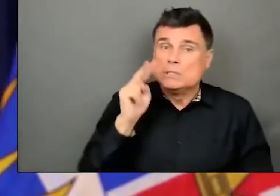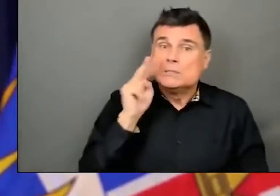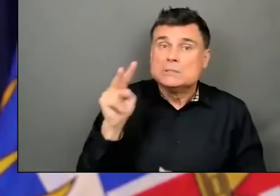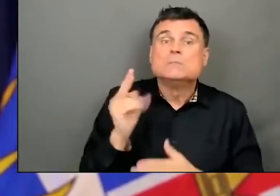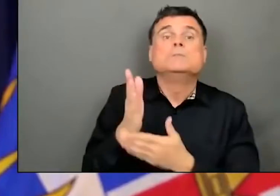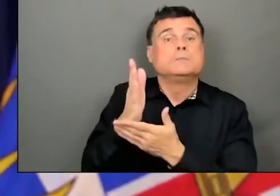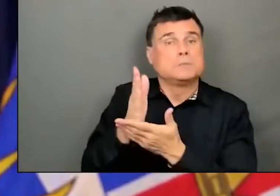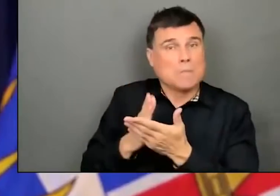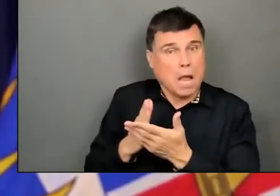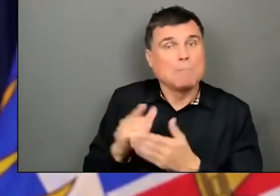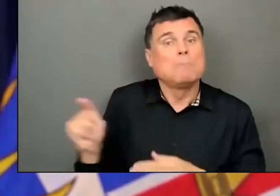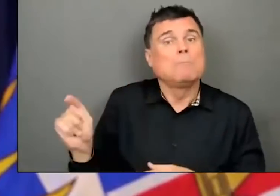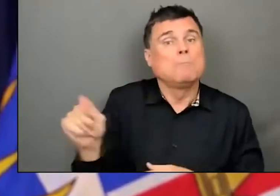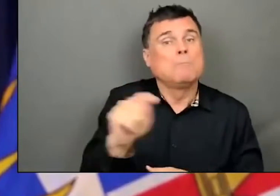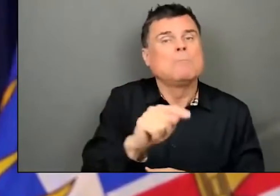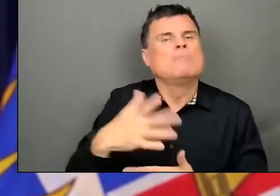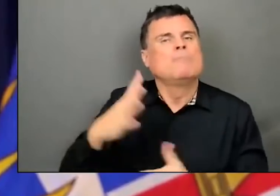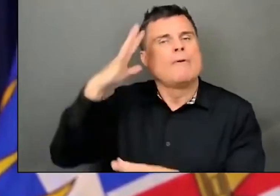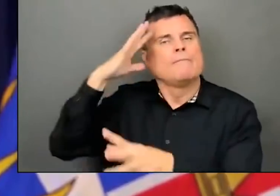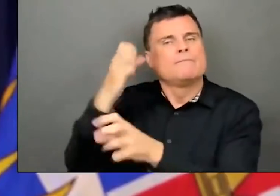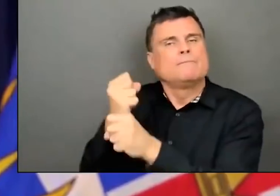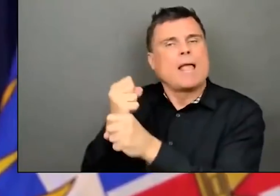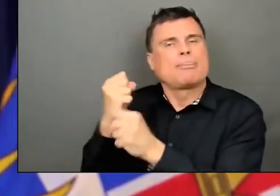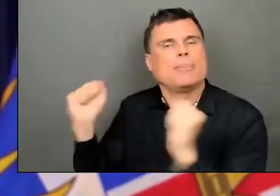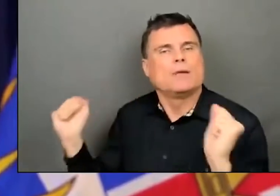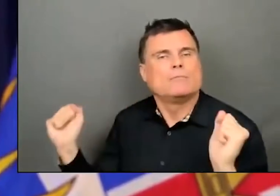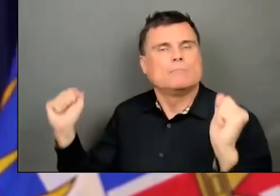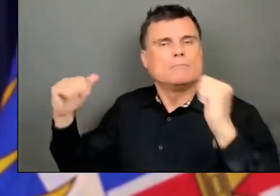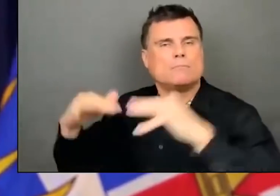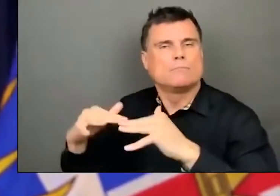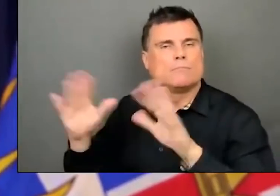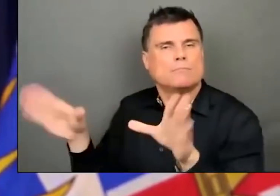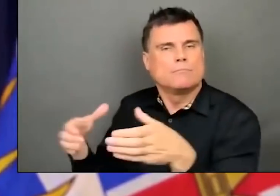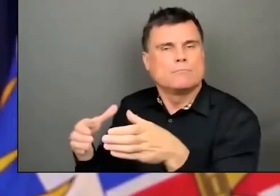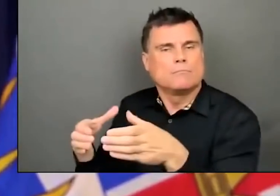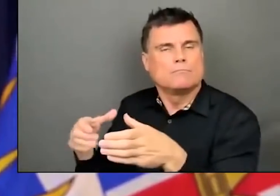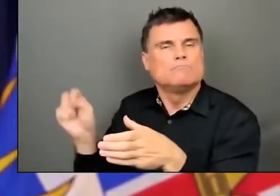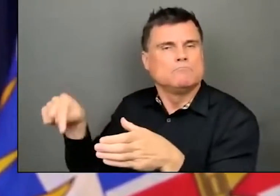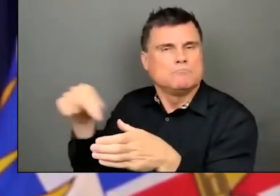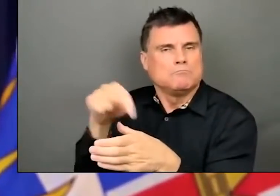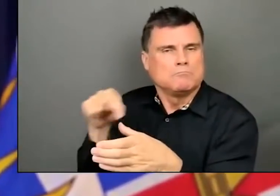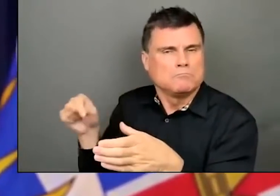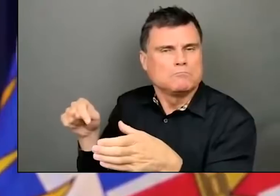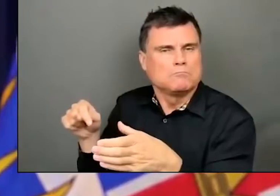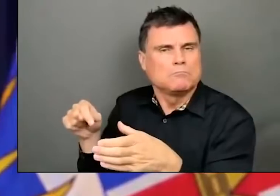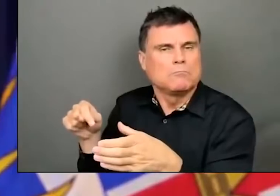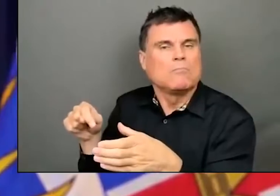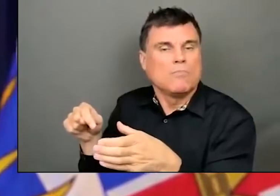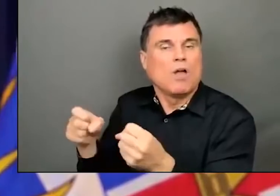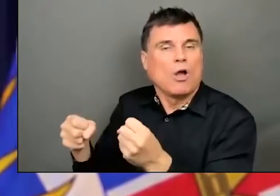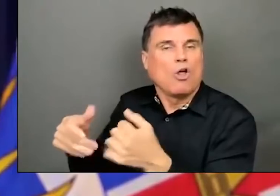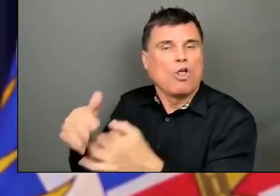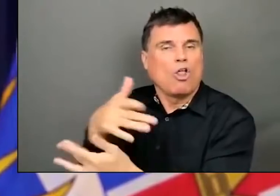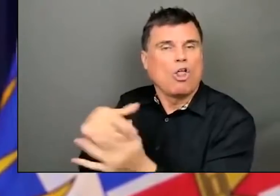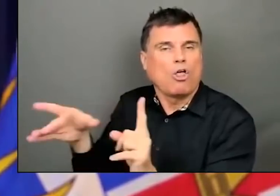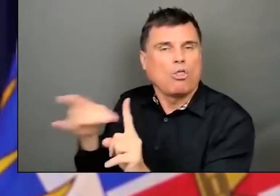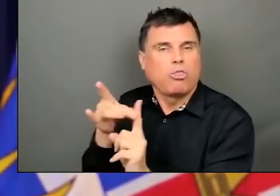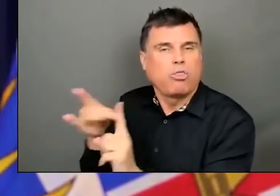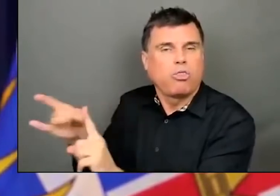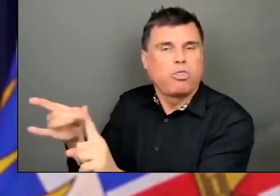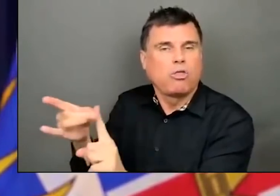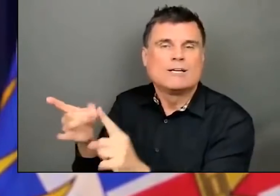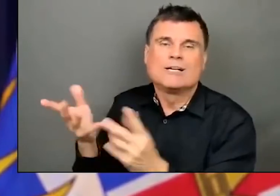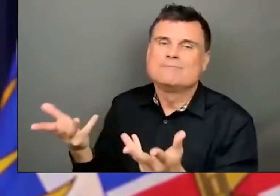meant that those gatherings have had to go remote. And certainly in the northern health area where we have increased transmission